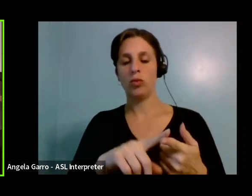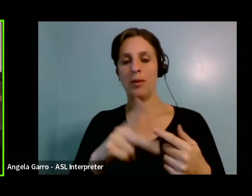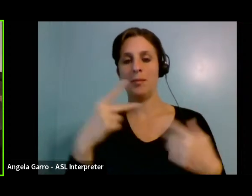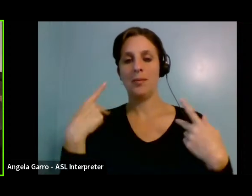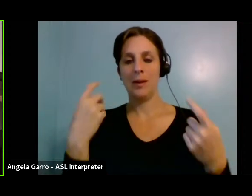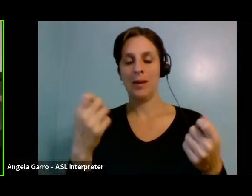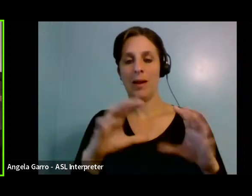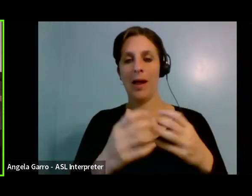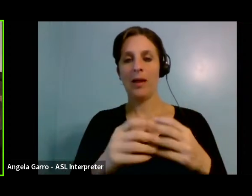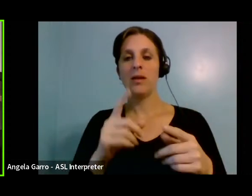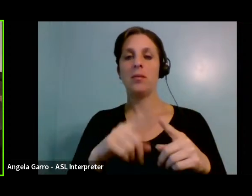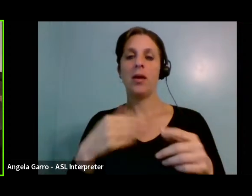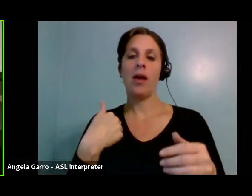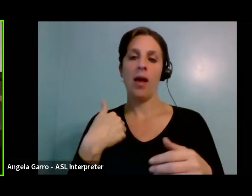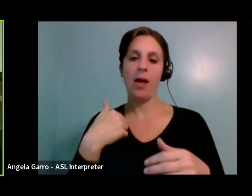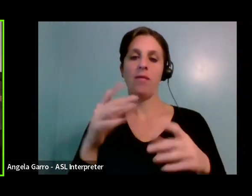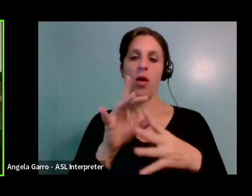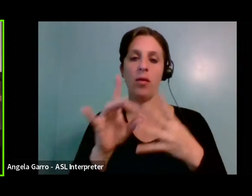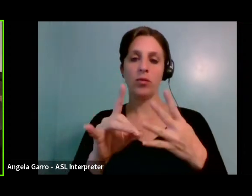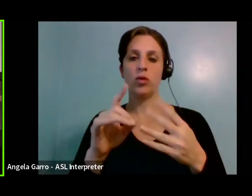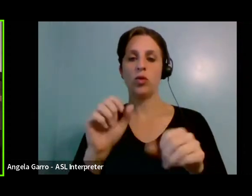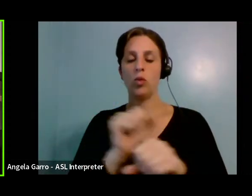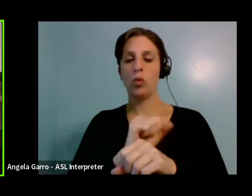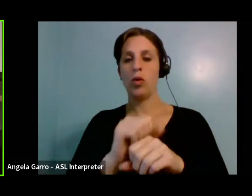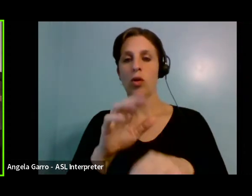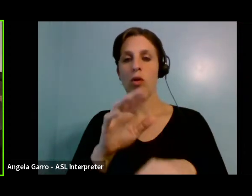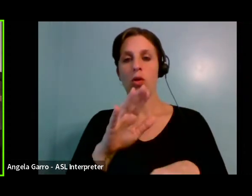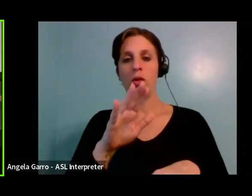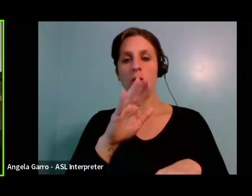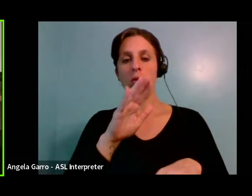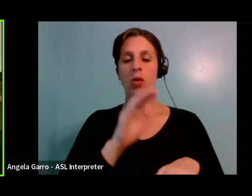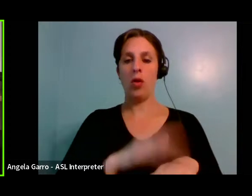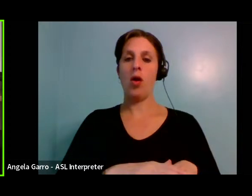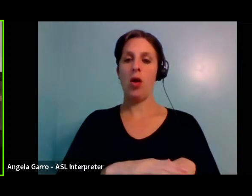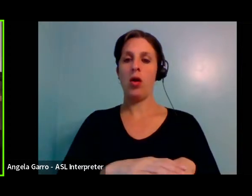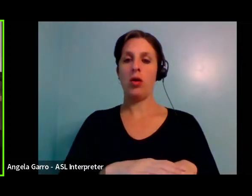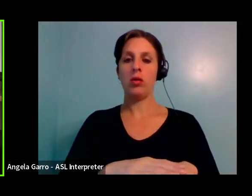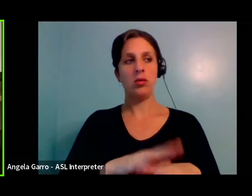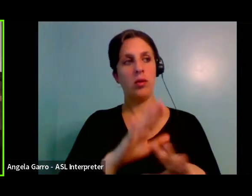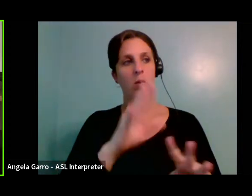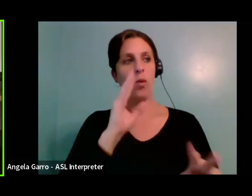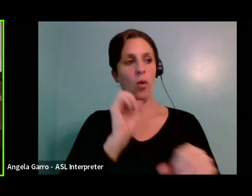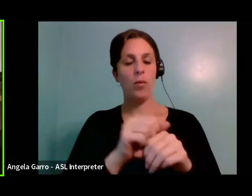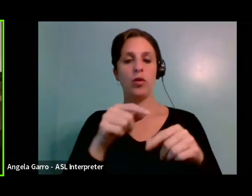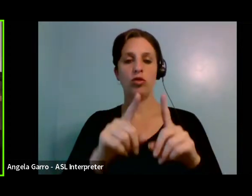work independently on homework during their season of sport.